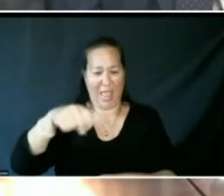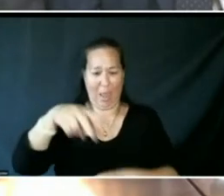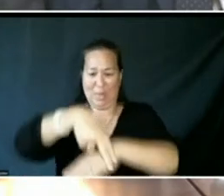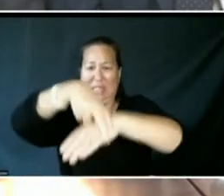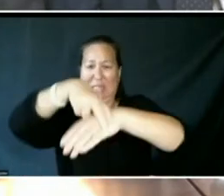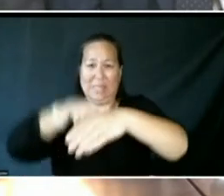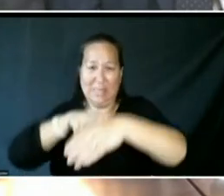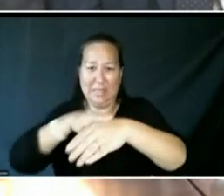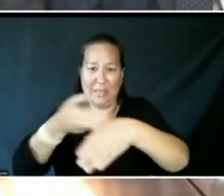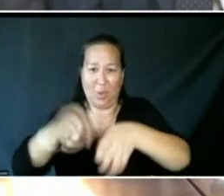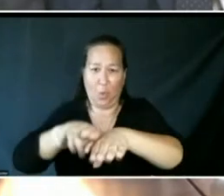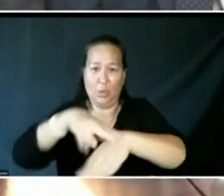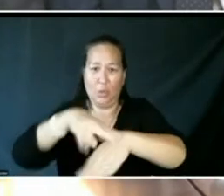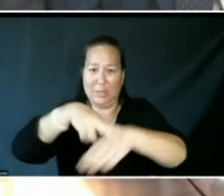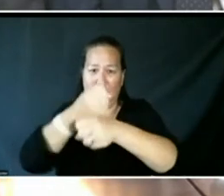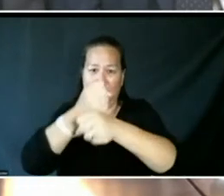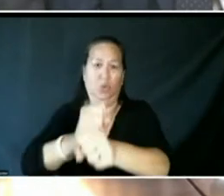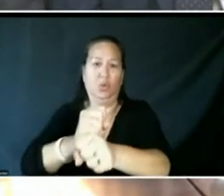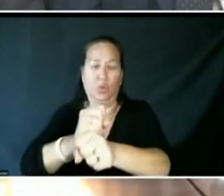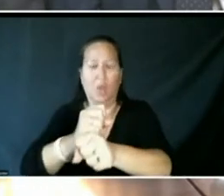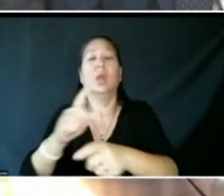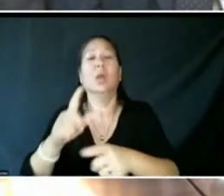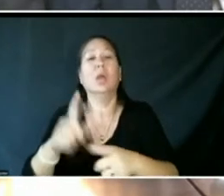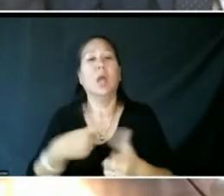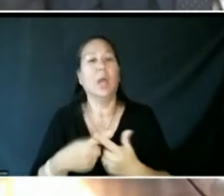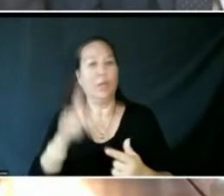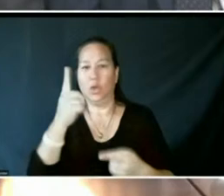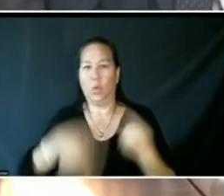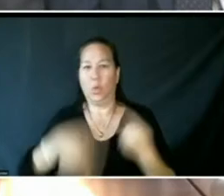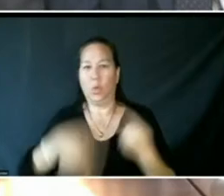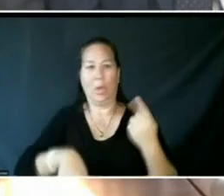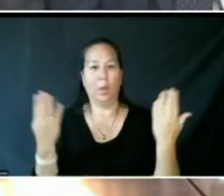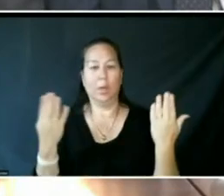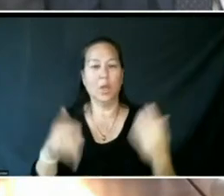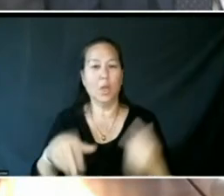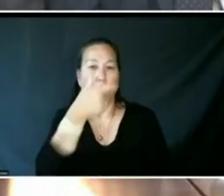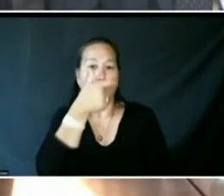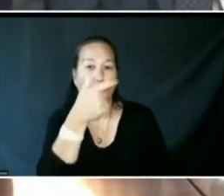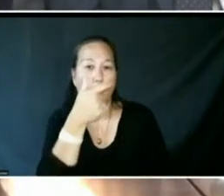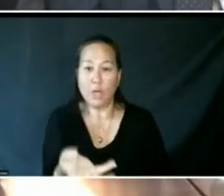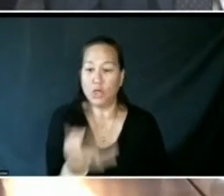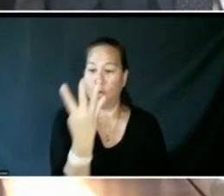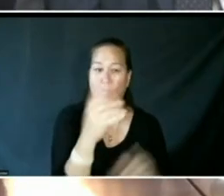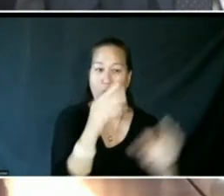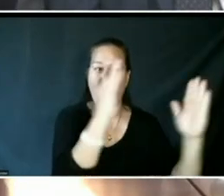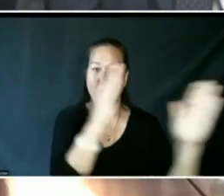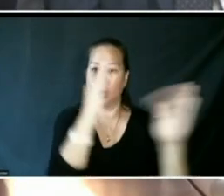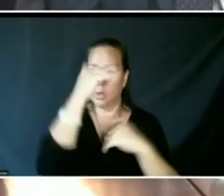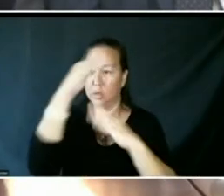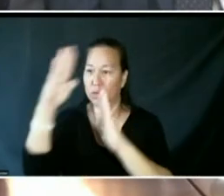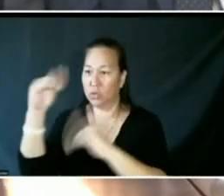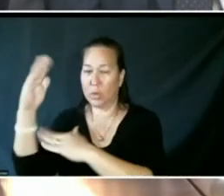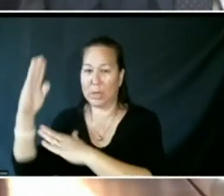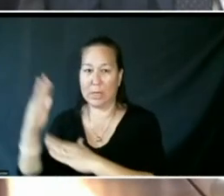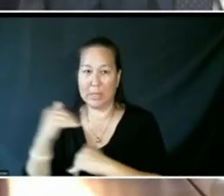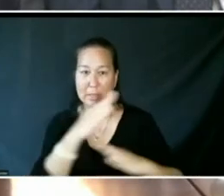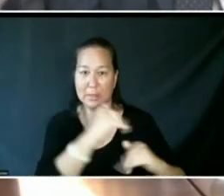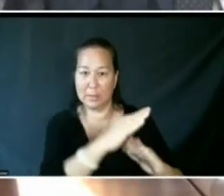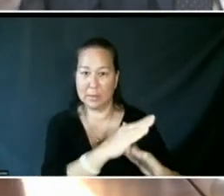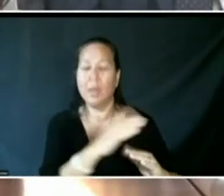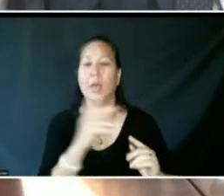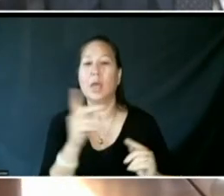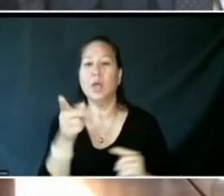It's an interesting thing because you watch all, there's four screens of the video, and as you're watching it, you can see the election monitors in the corner with the